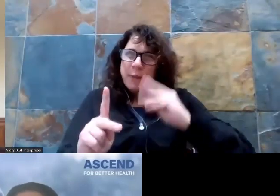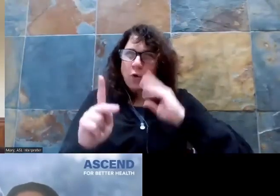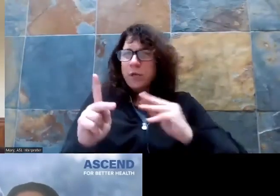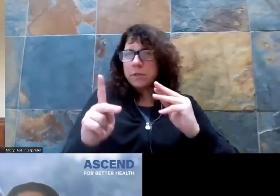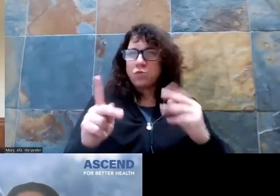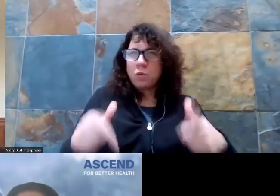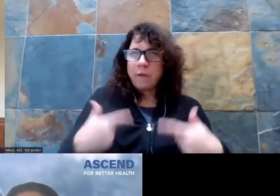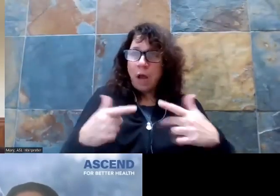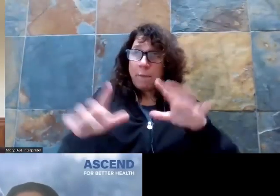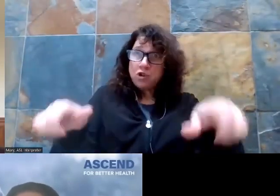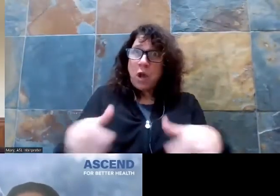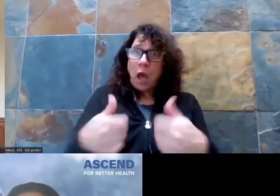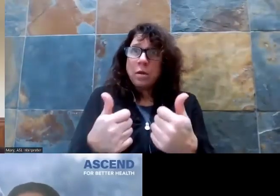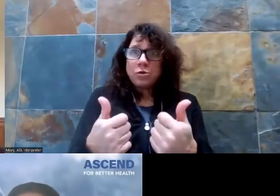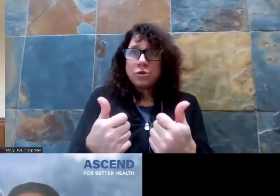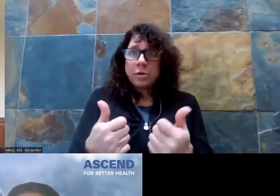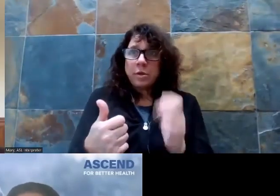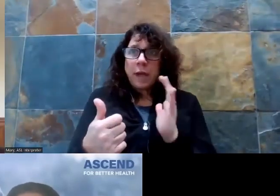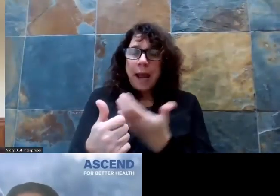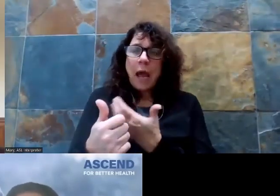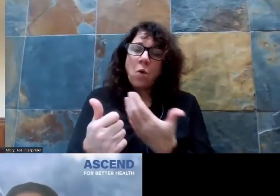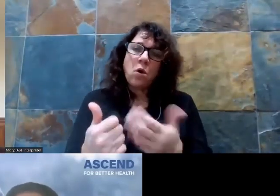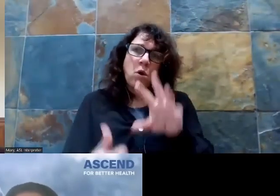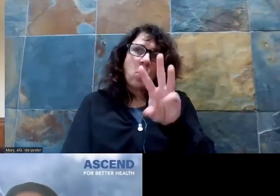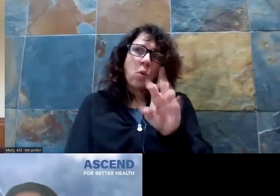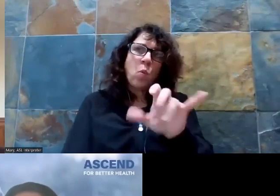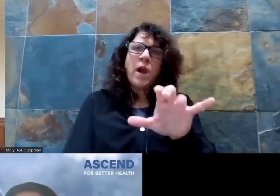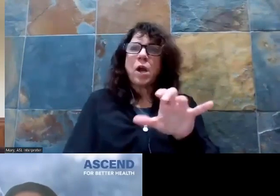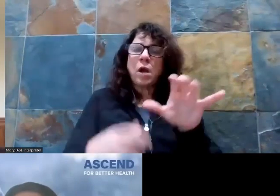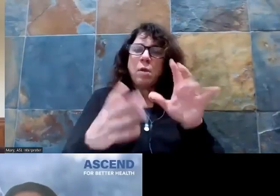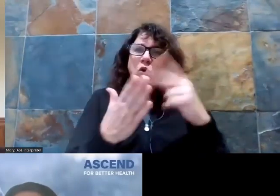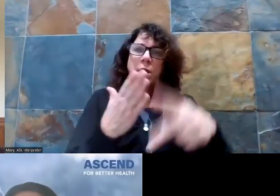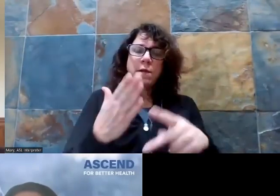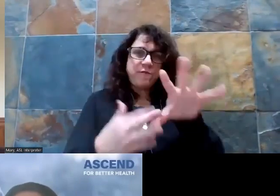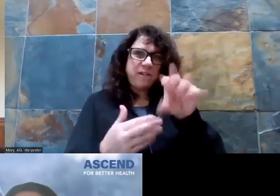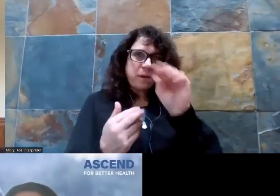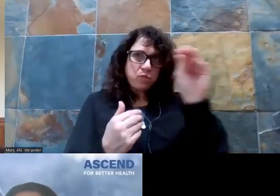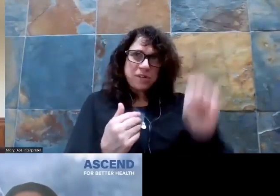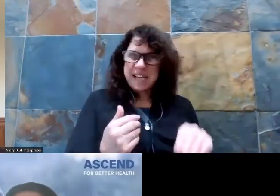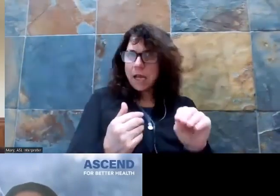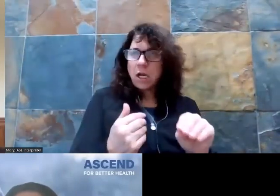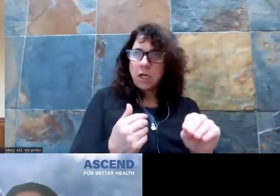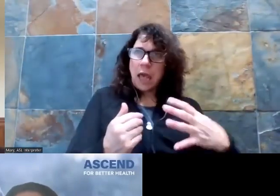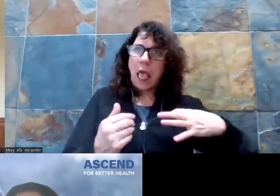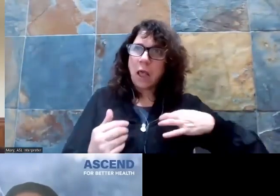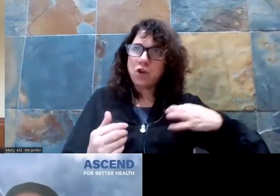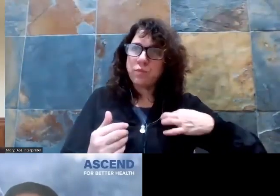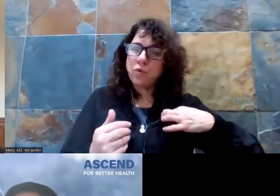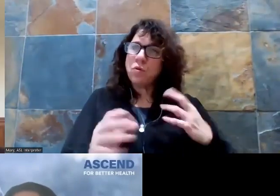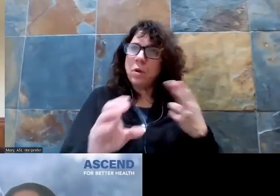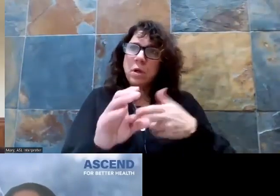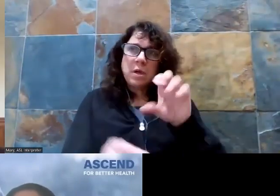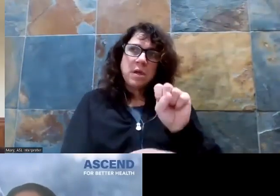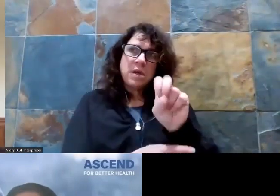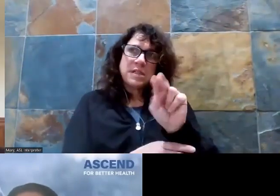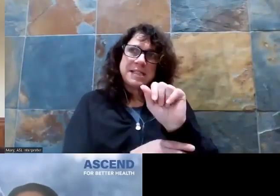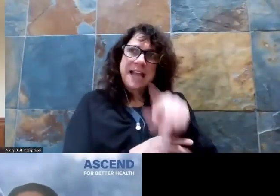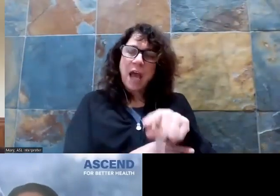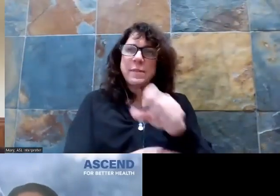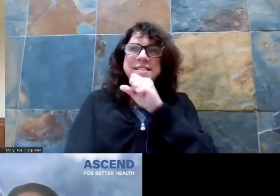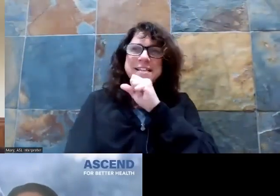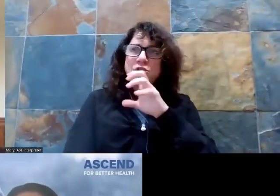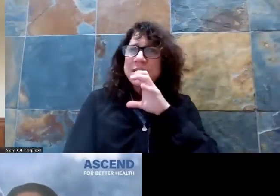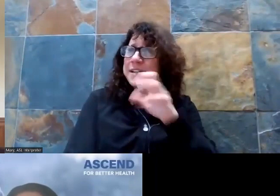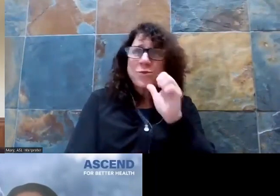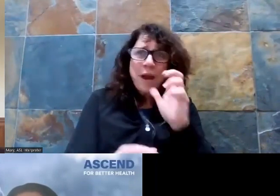I'm challenged by the fact that our WIC program, only 50% of people eligible participate. Our SNAP program, senior citizens